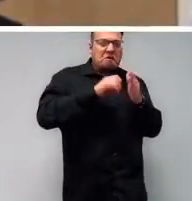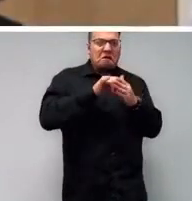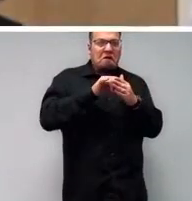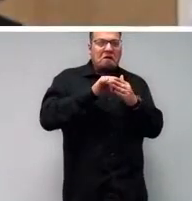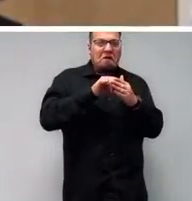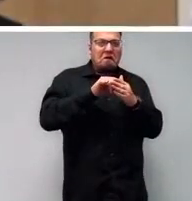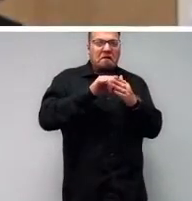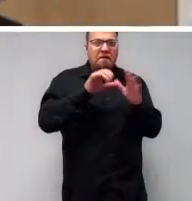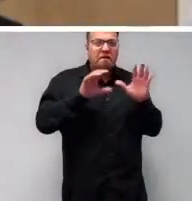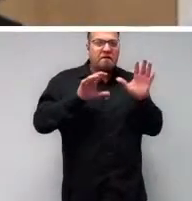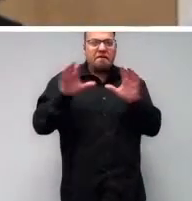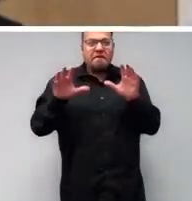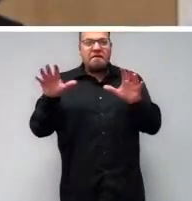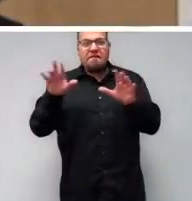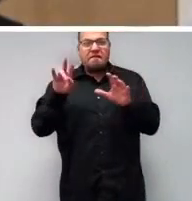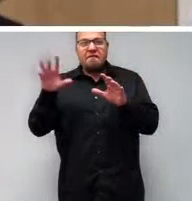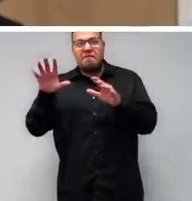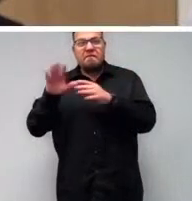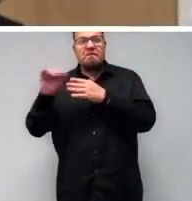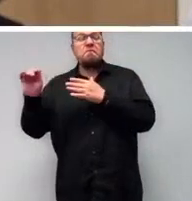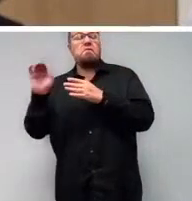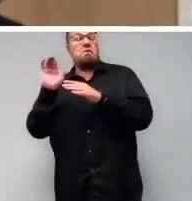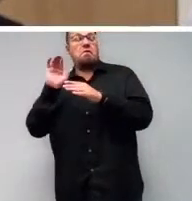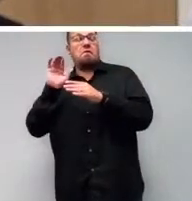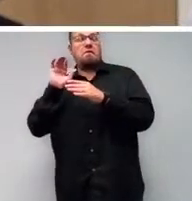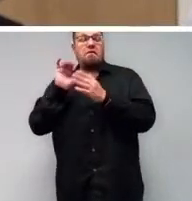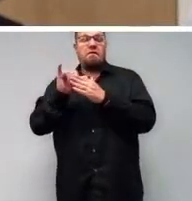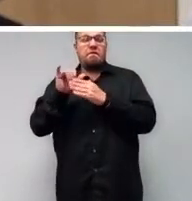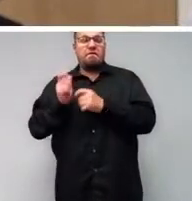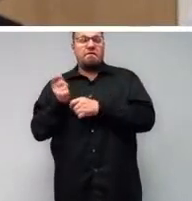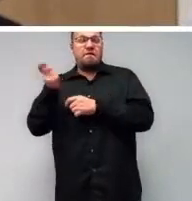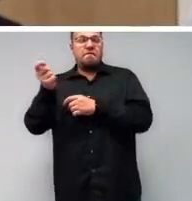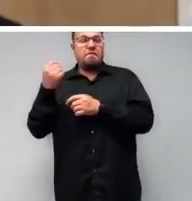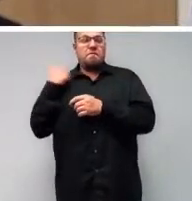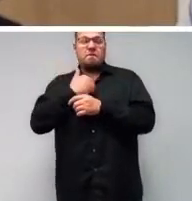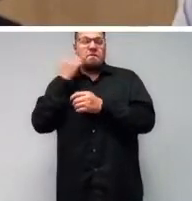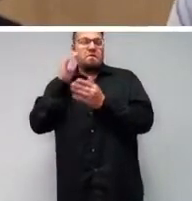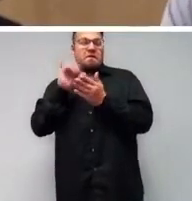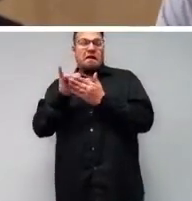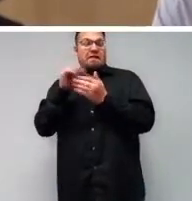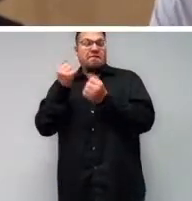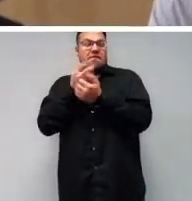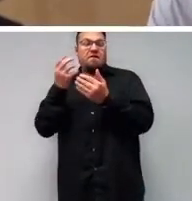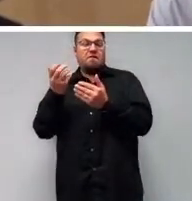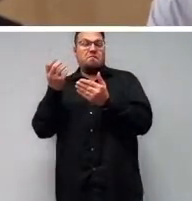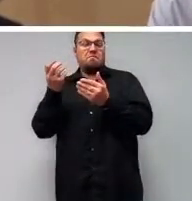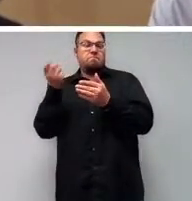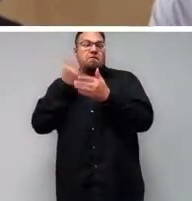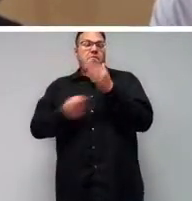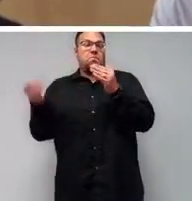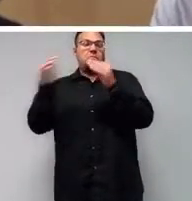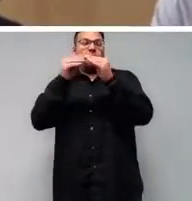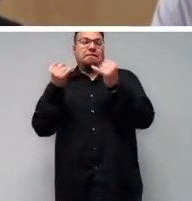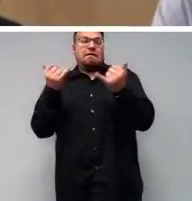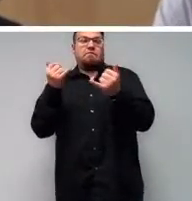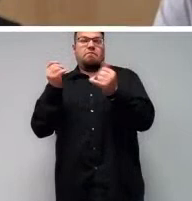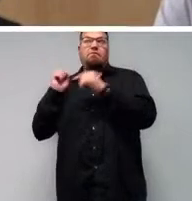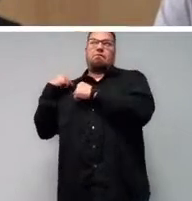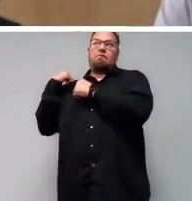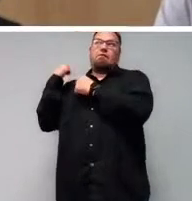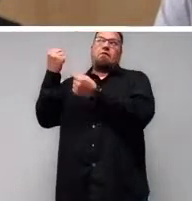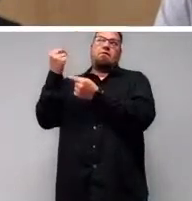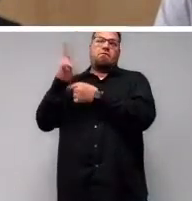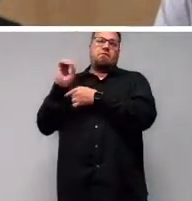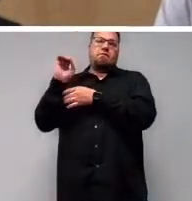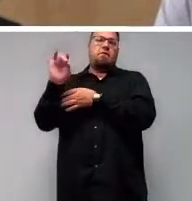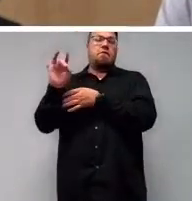million investment. And that was back in 2008. And we know that everything costs more now. So the fact that we're here, that you're here